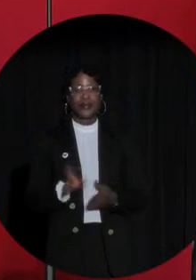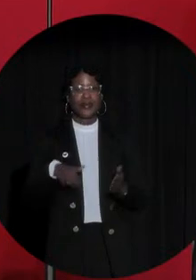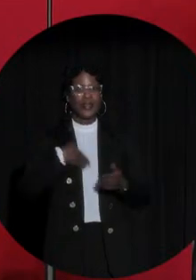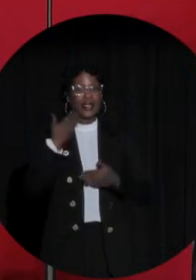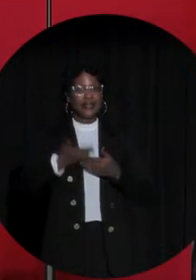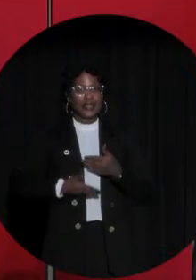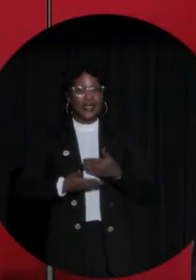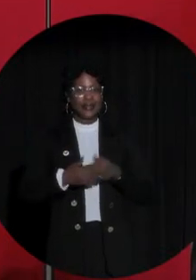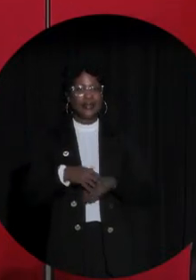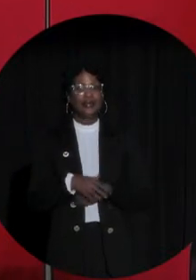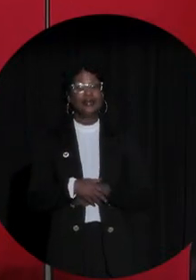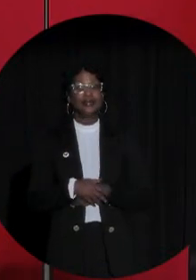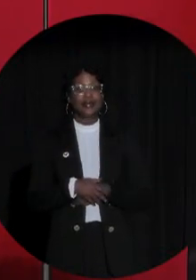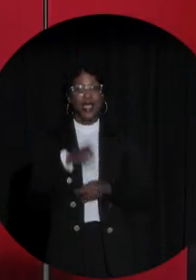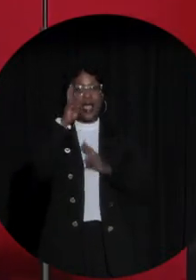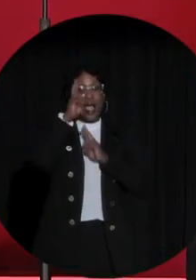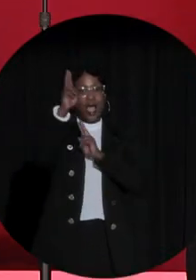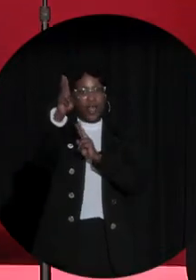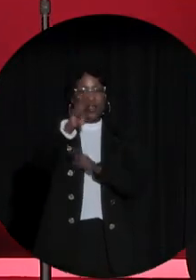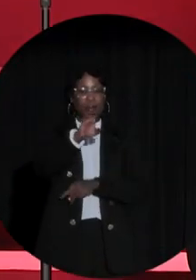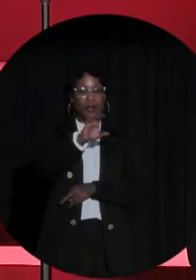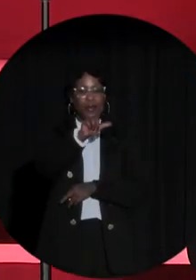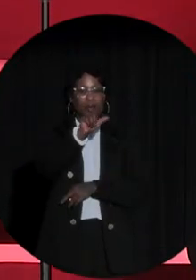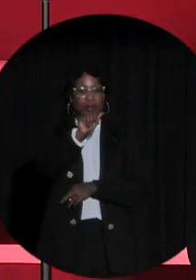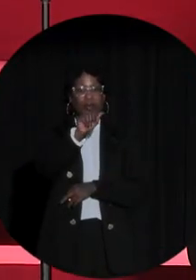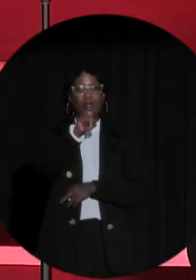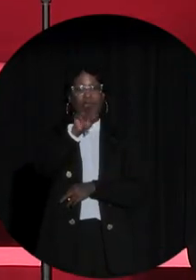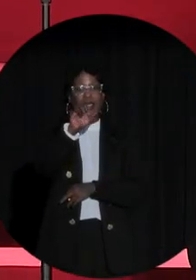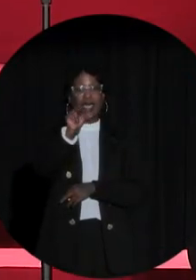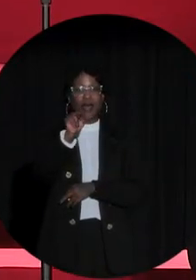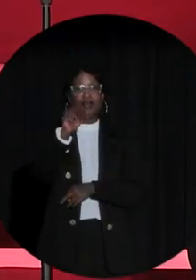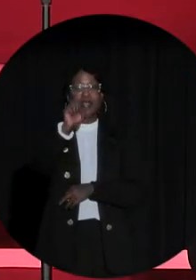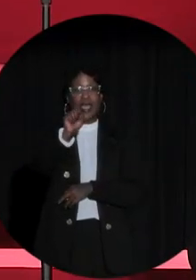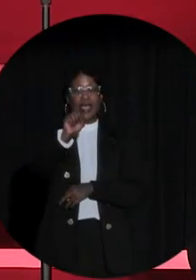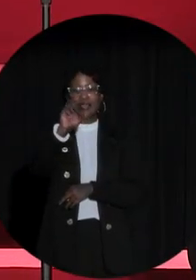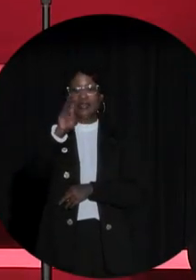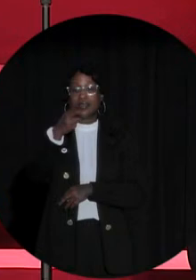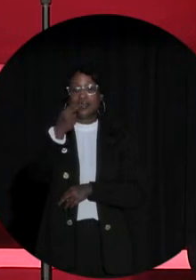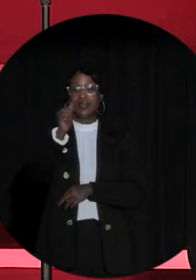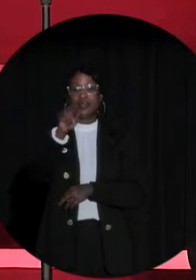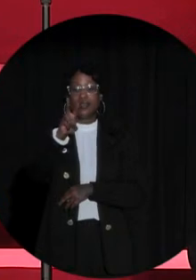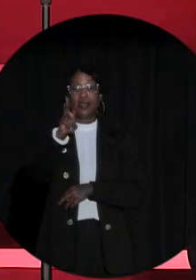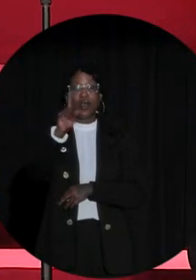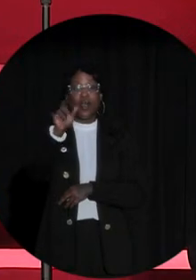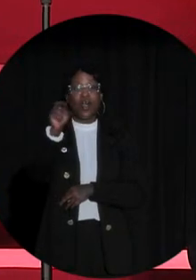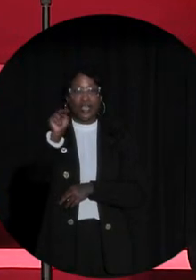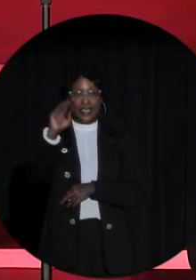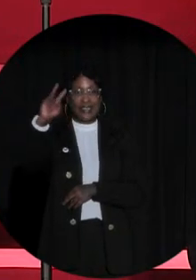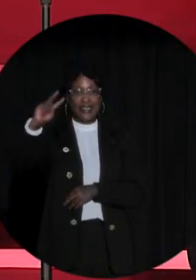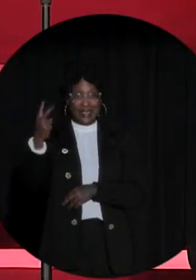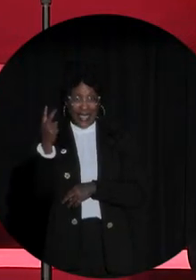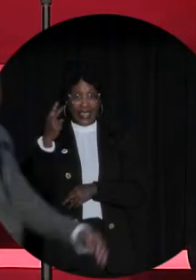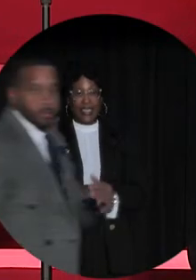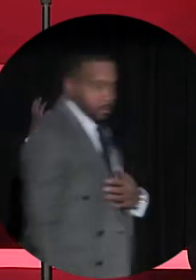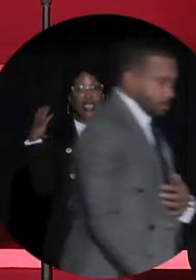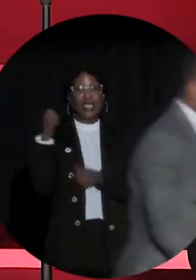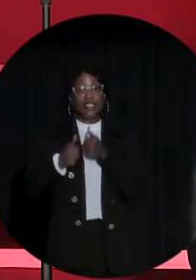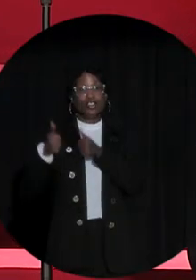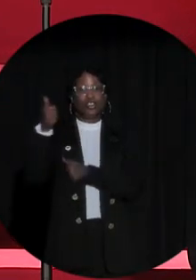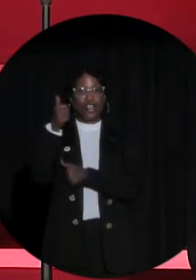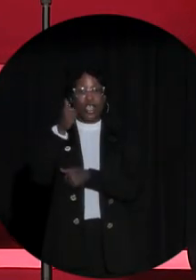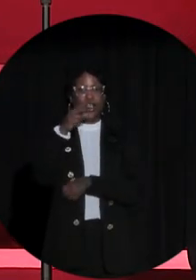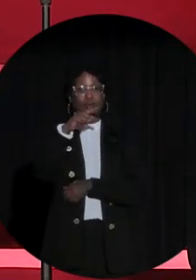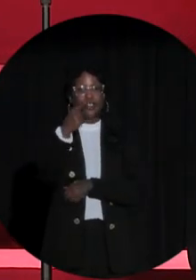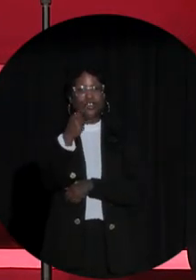Next, we have the Honorable Calvin S. Hawkins II, Chair, Prince George's County Council, member